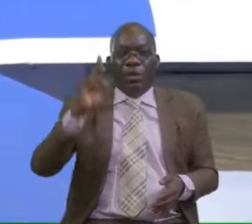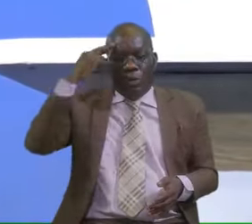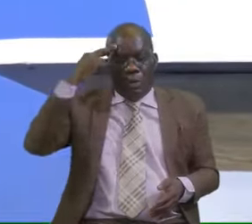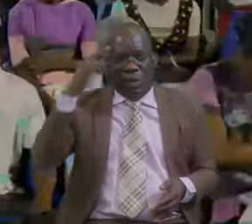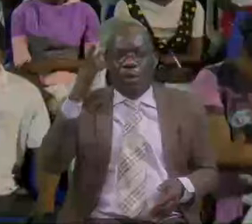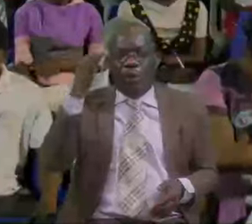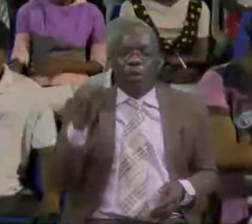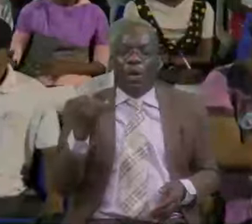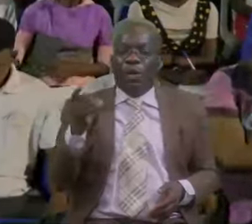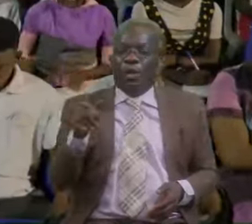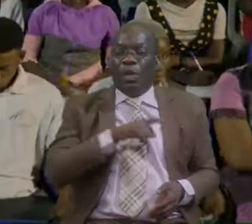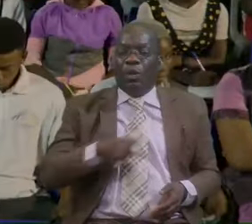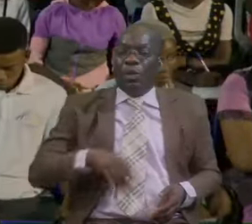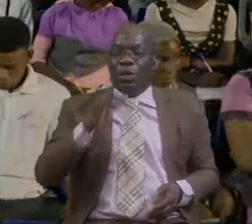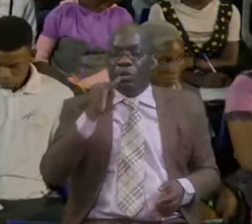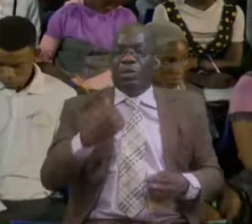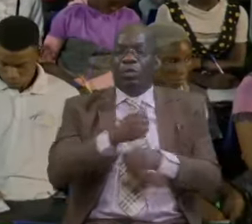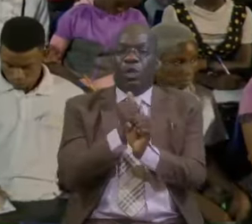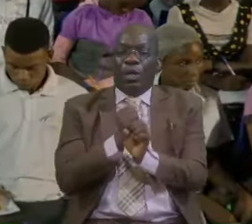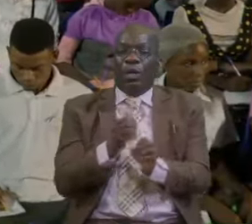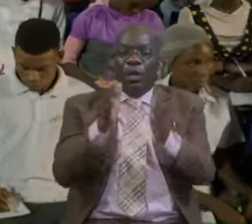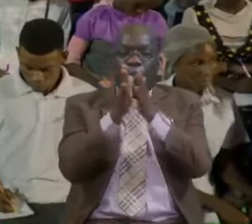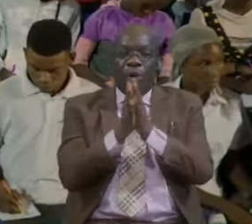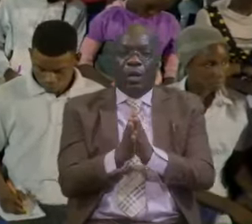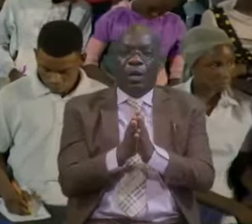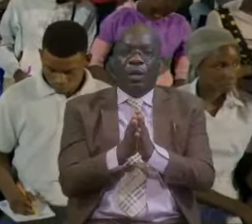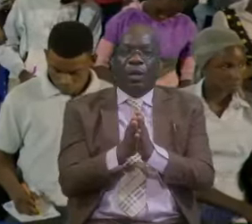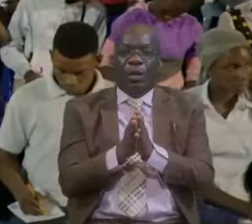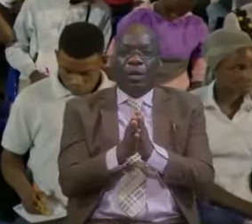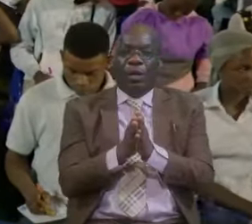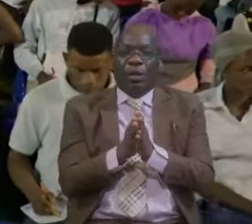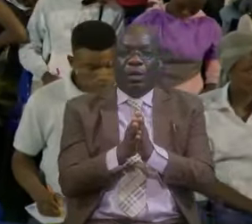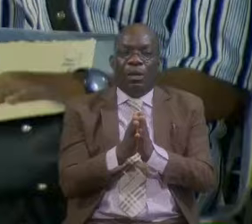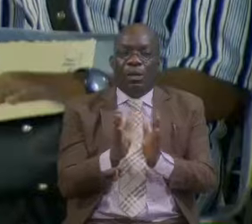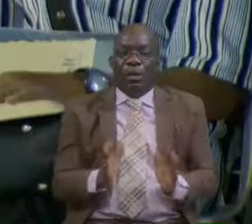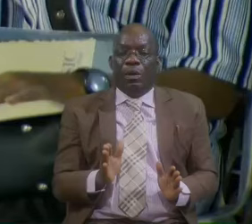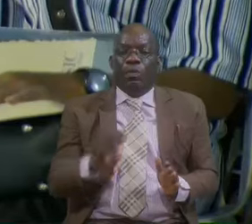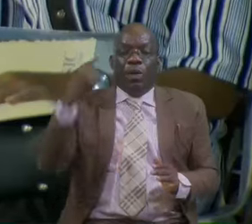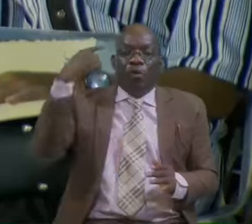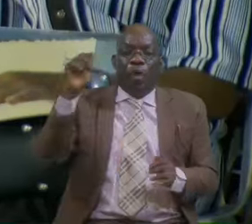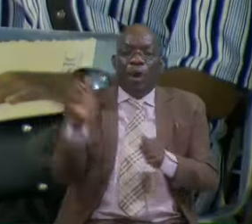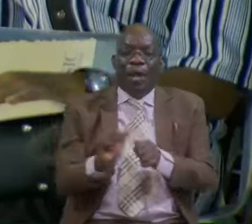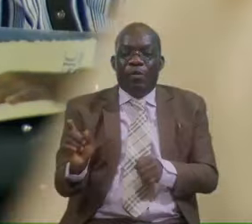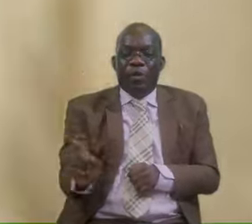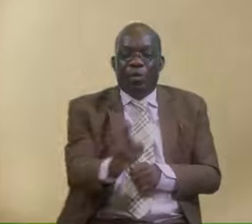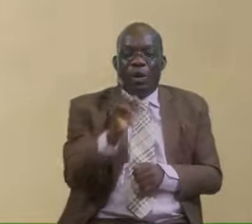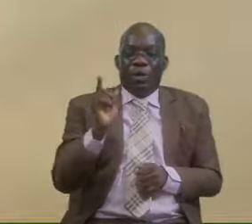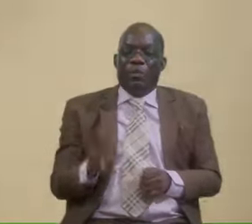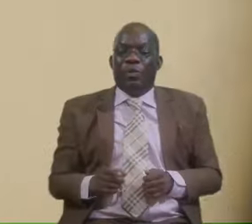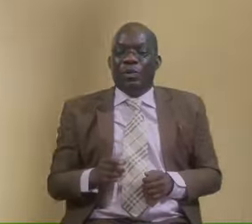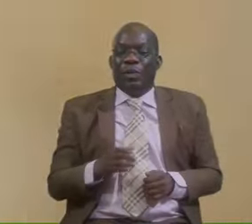is making intercession for everyone, and it's a